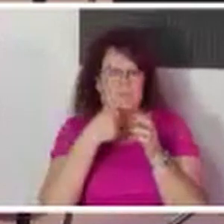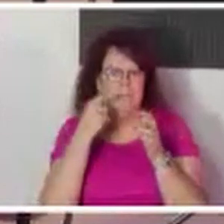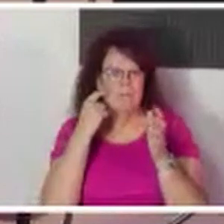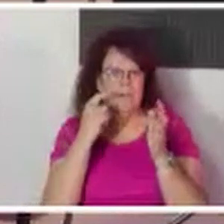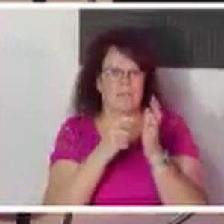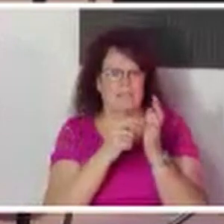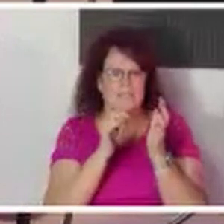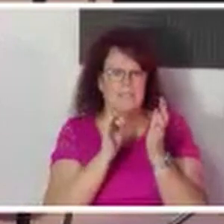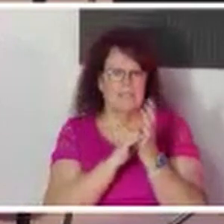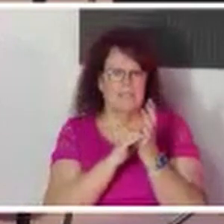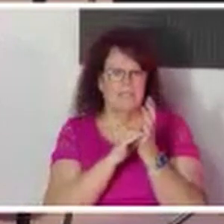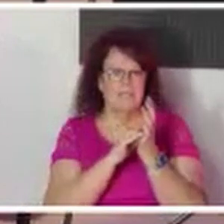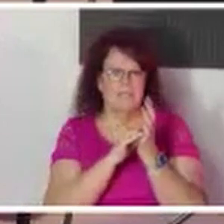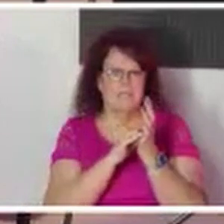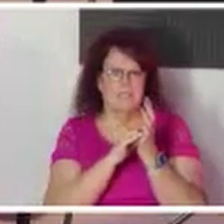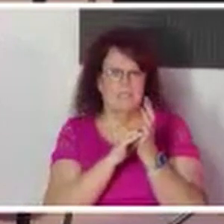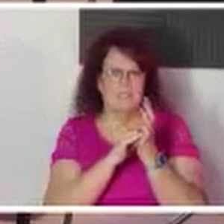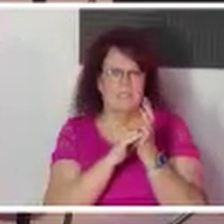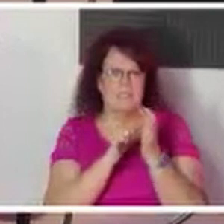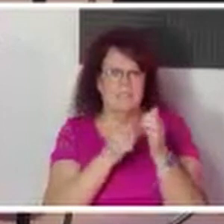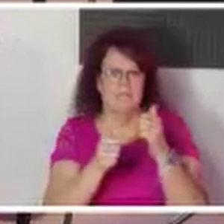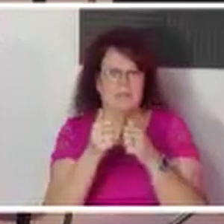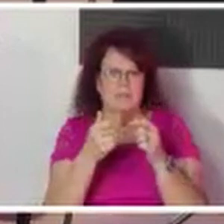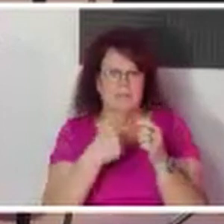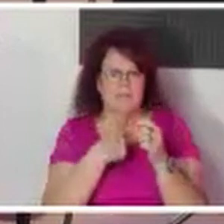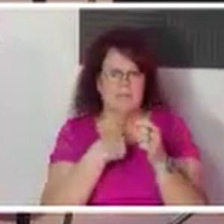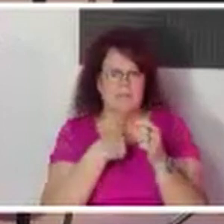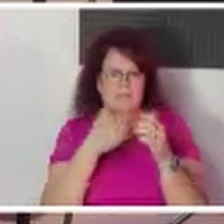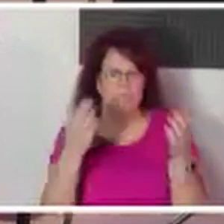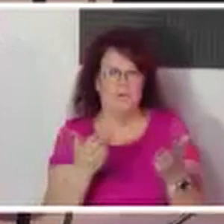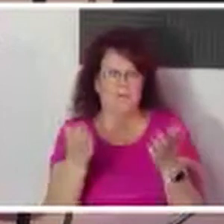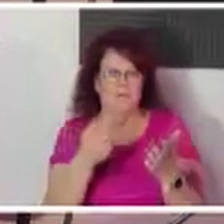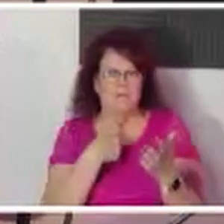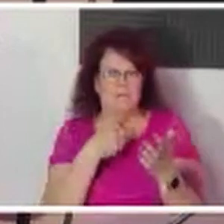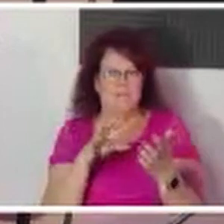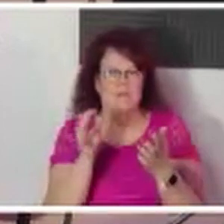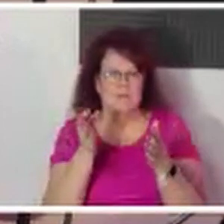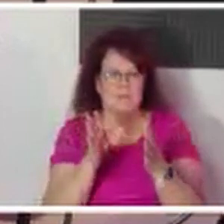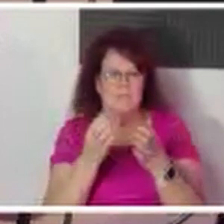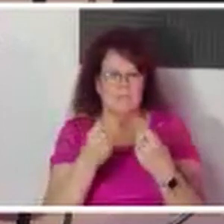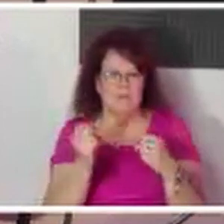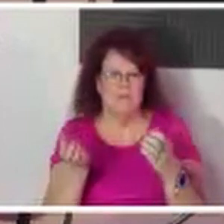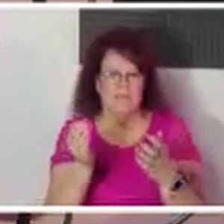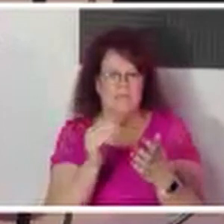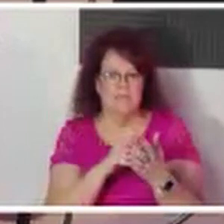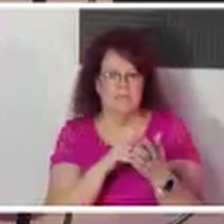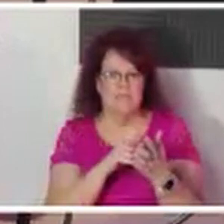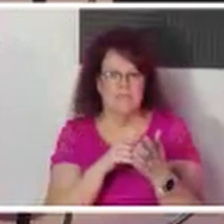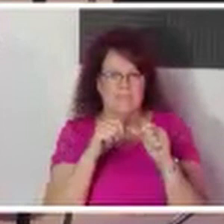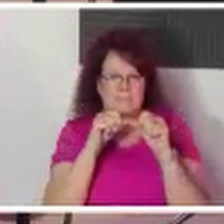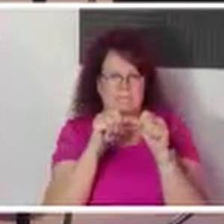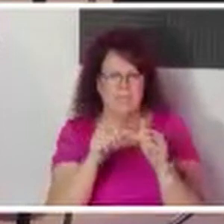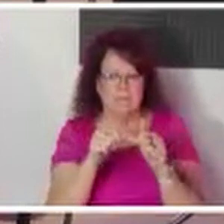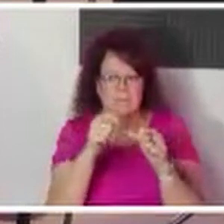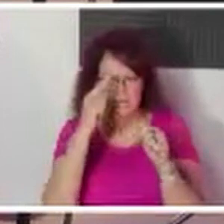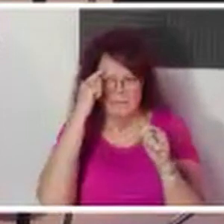recognizing that kind of further to me motivated me to find ways to try and continue this work and hopefully help